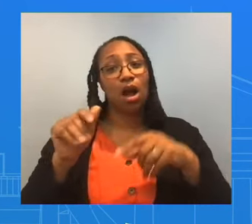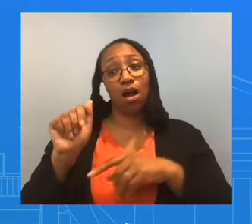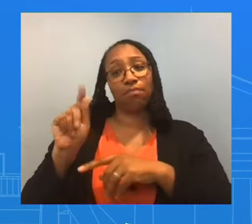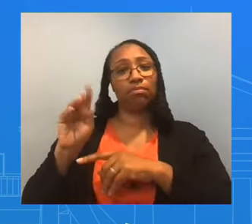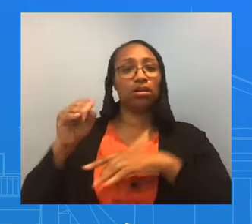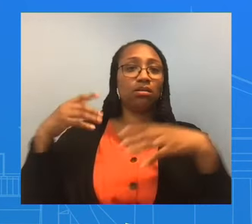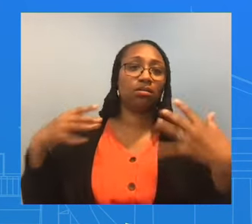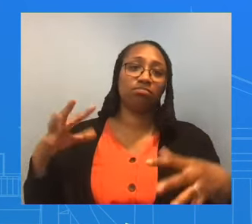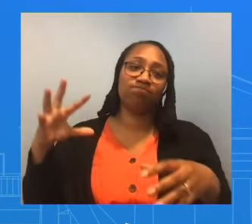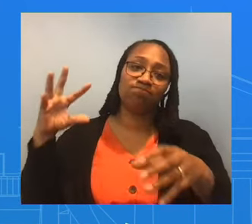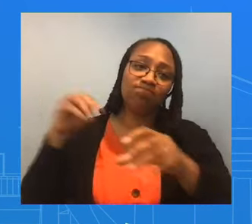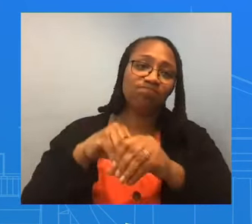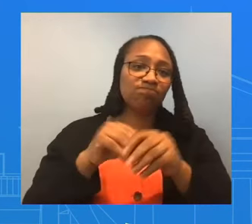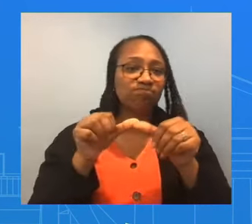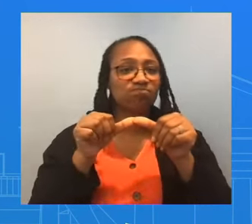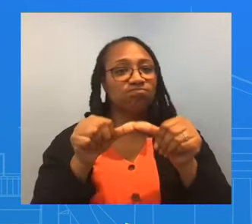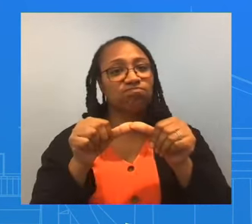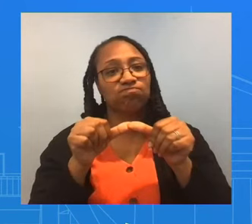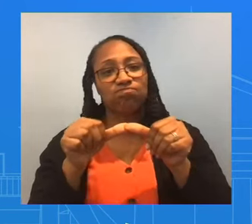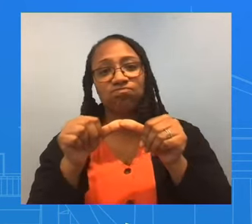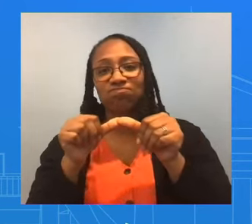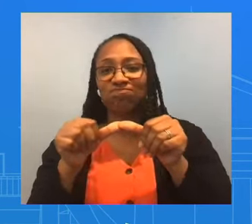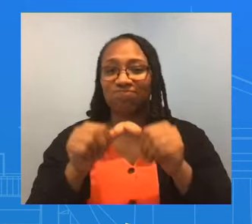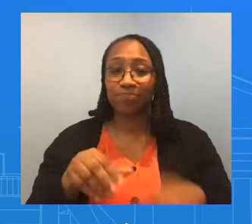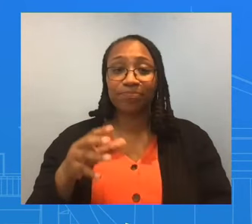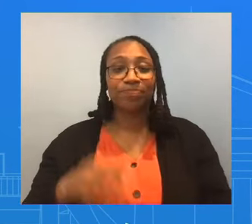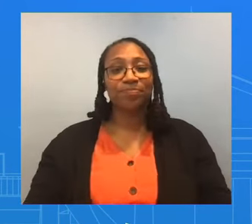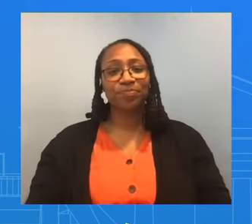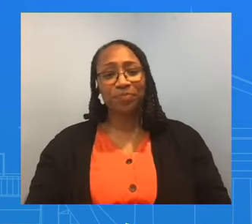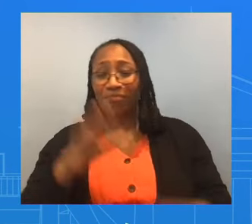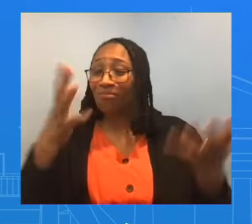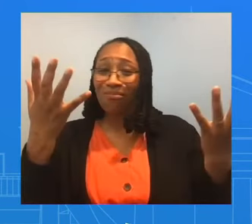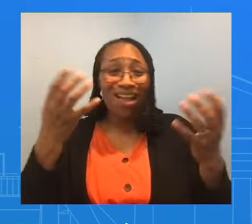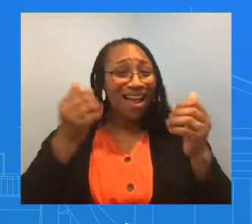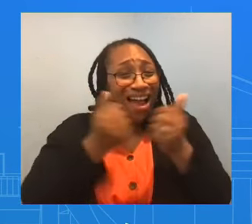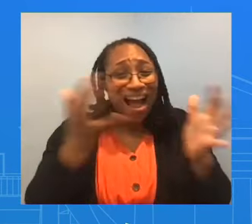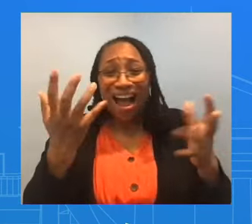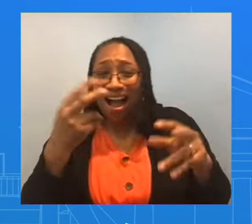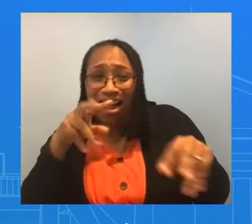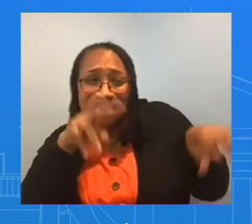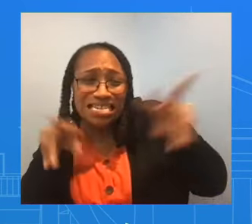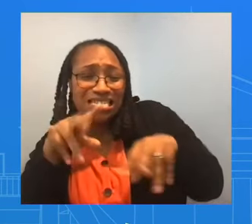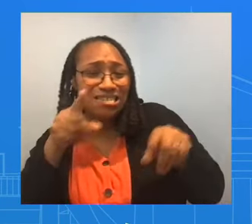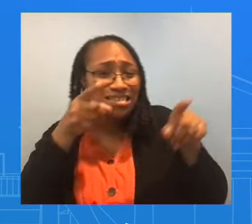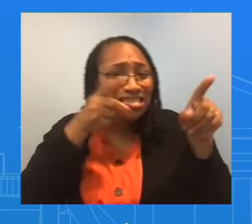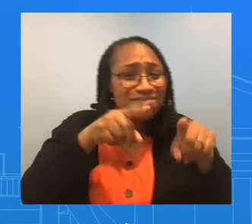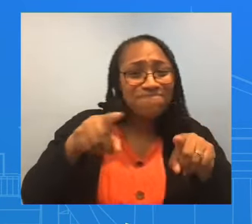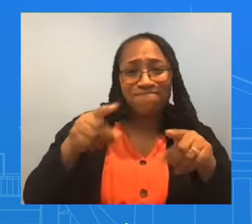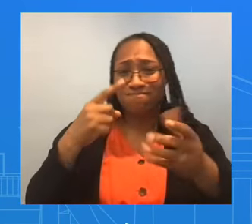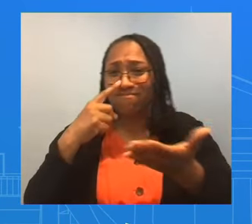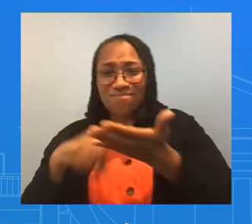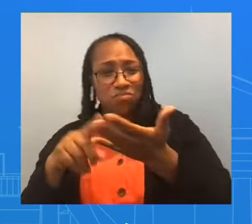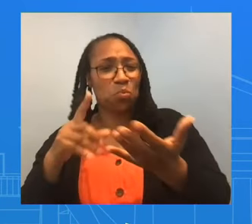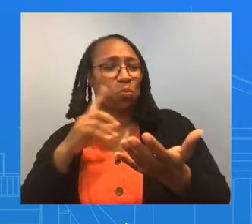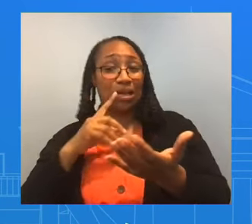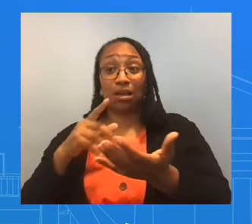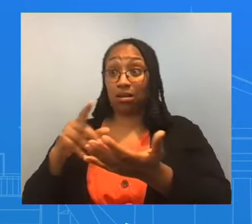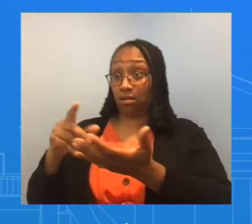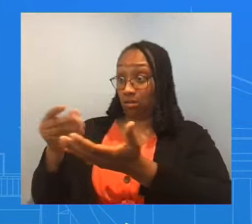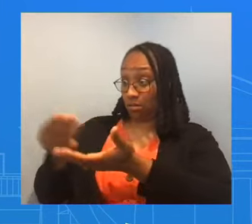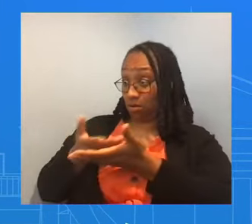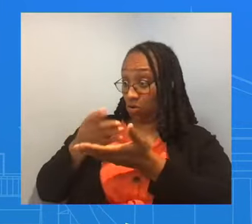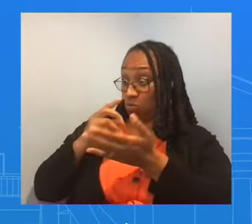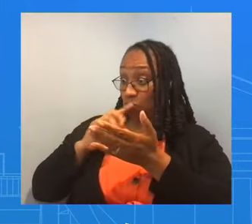happened. I don't want to get ahead of that. Okay. Thanks, Karine. Do you have any reaction to the death of Sylvia Burlusconi?